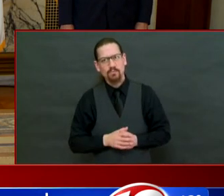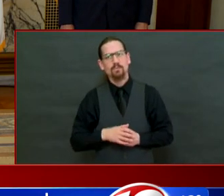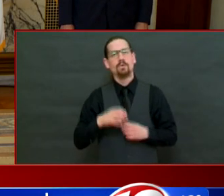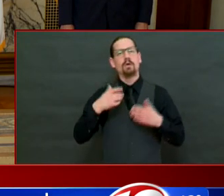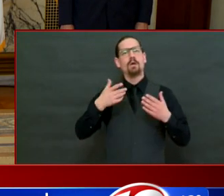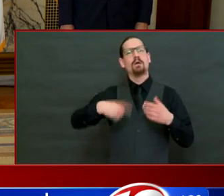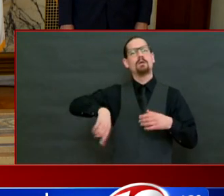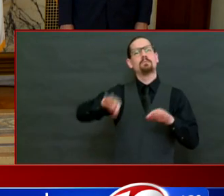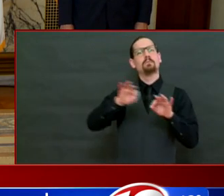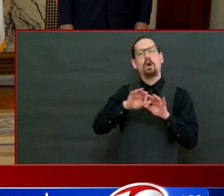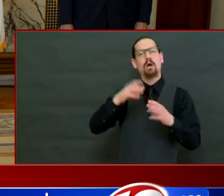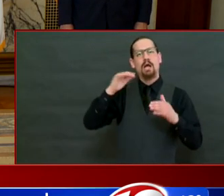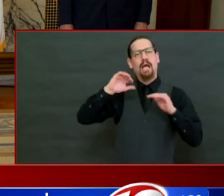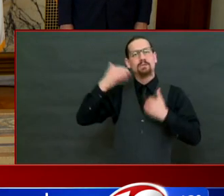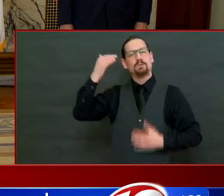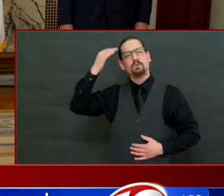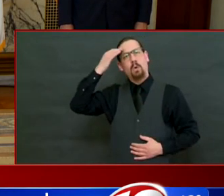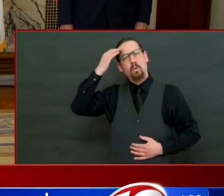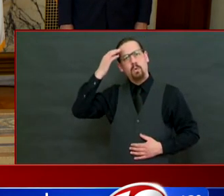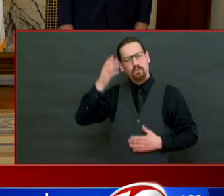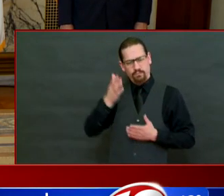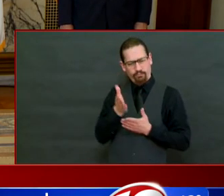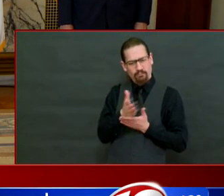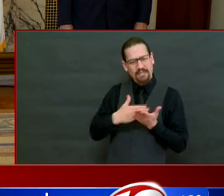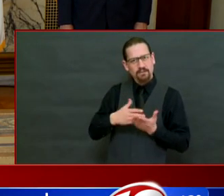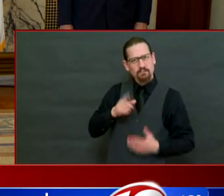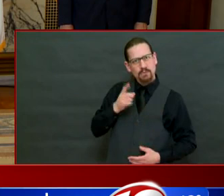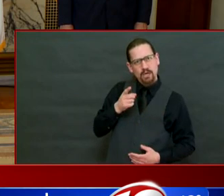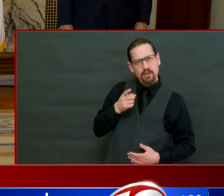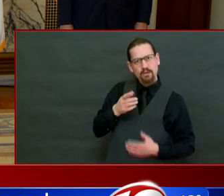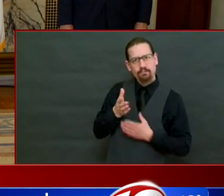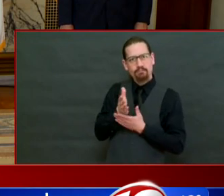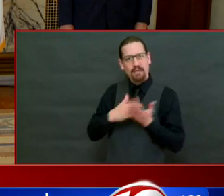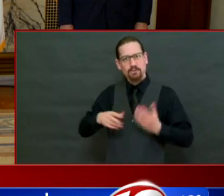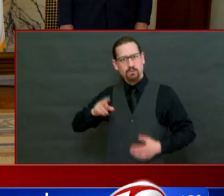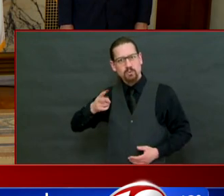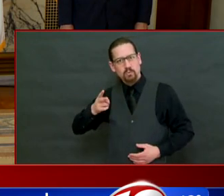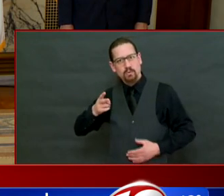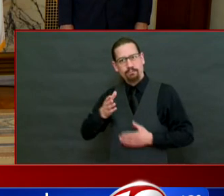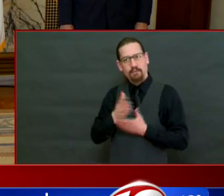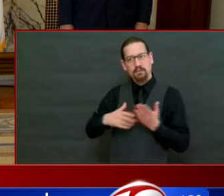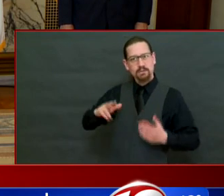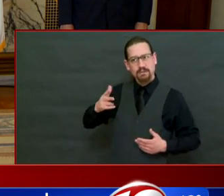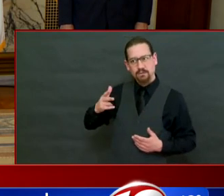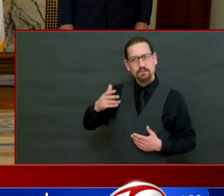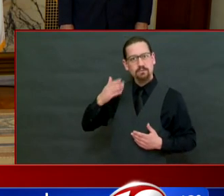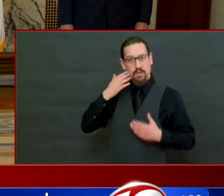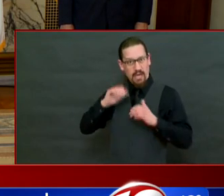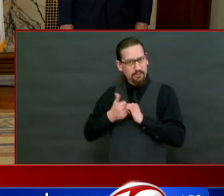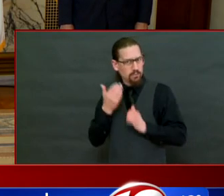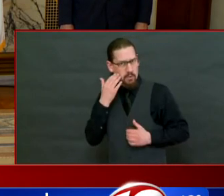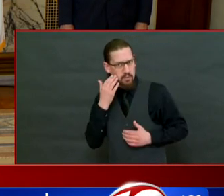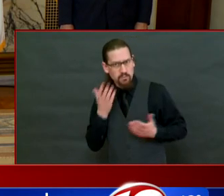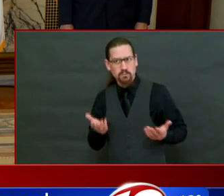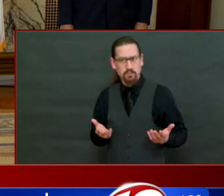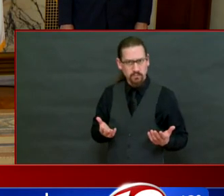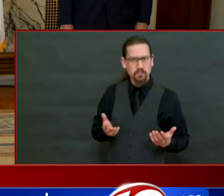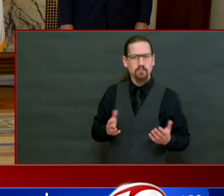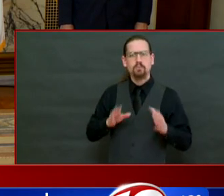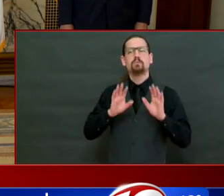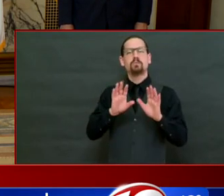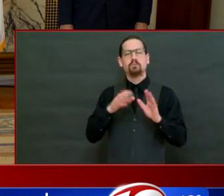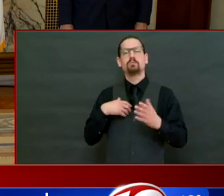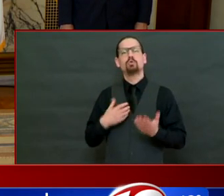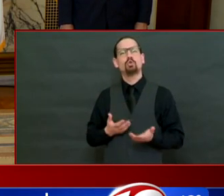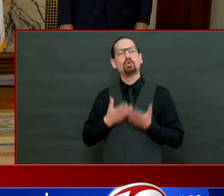going to be ready to go to phase 1? How do you know you're going to be ready to go from phase 1 to phase 2? So let me offer you our